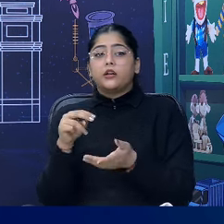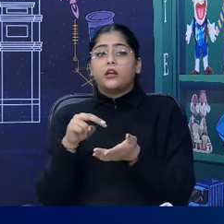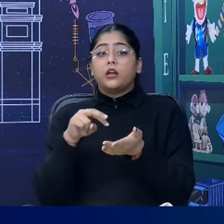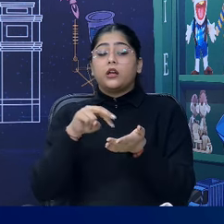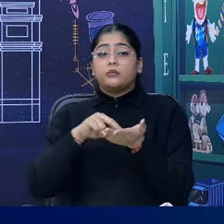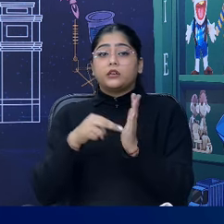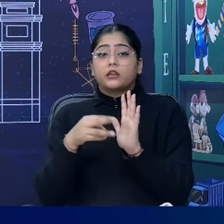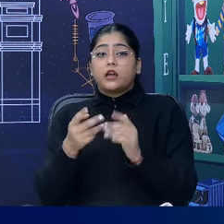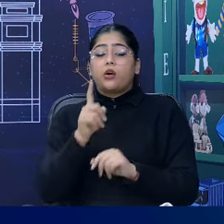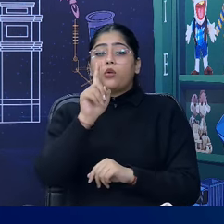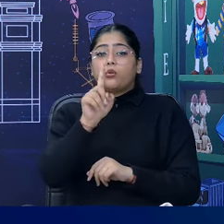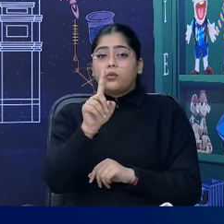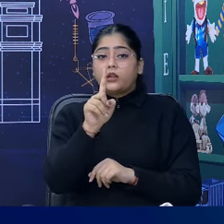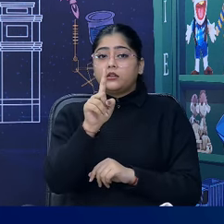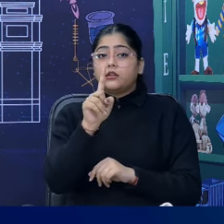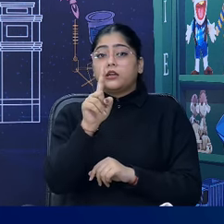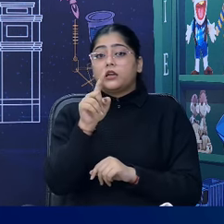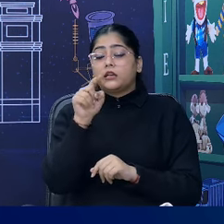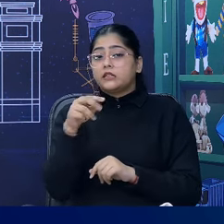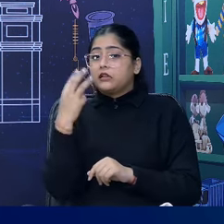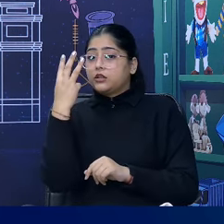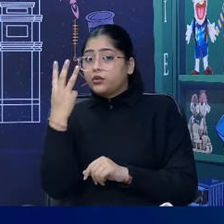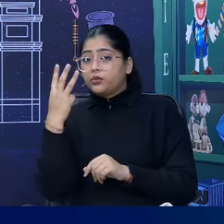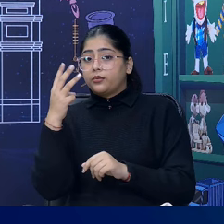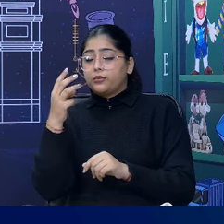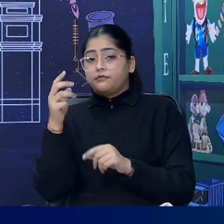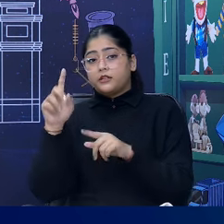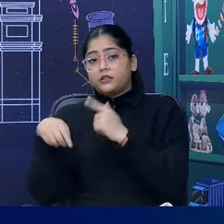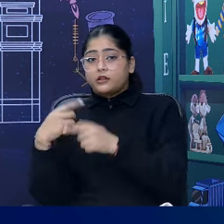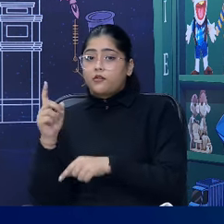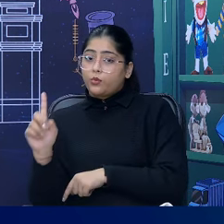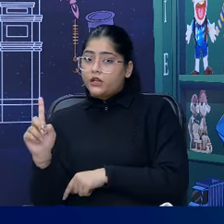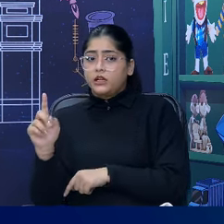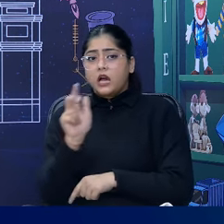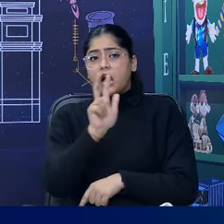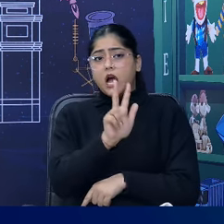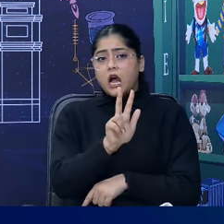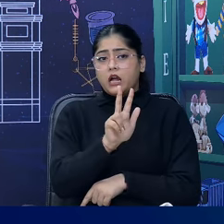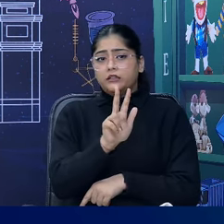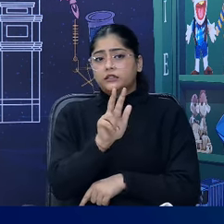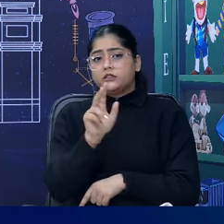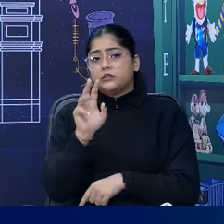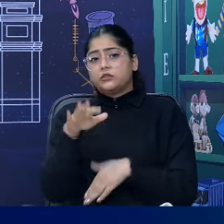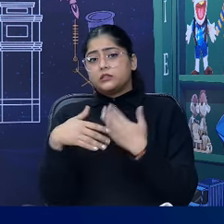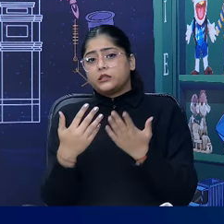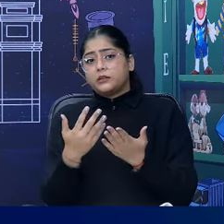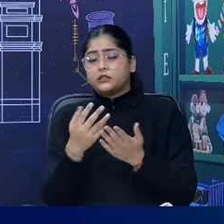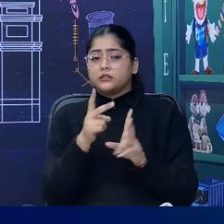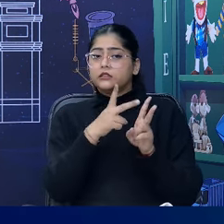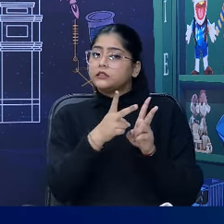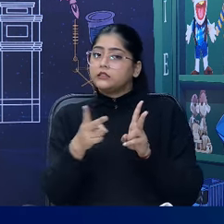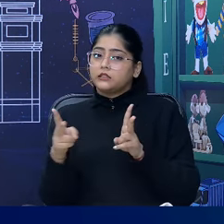1, 8 is a cube of 2, 27 is a cube of 3, 64 is a cube of 4,